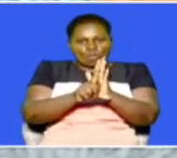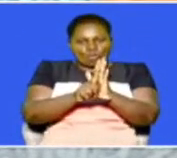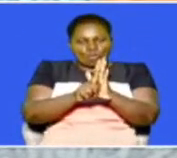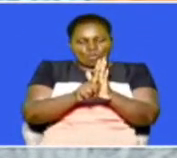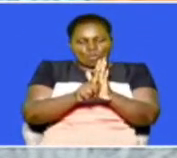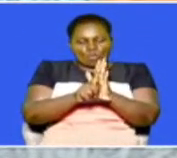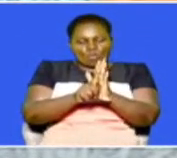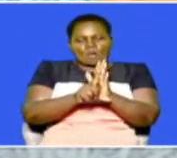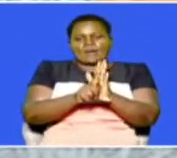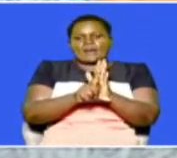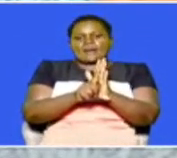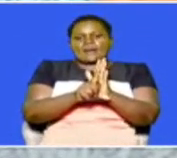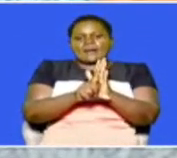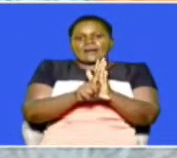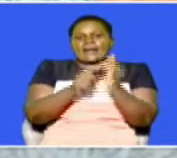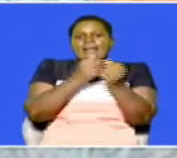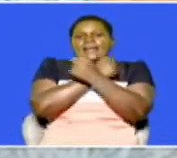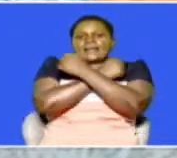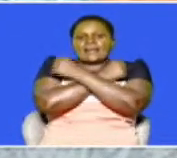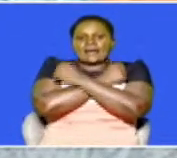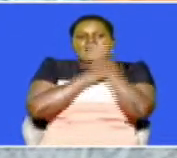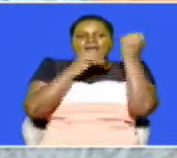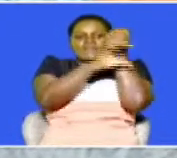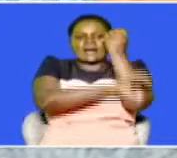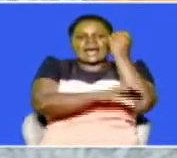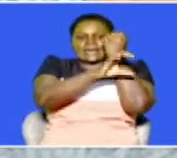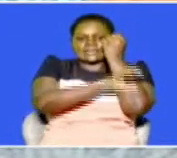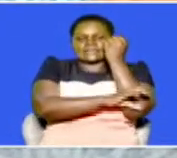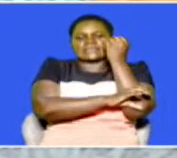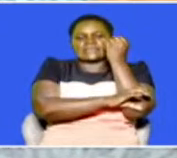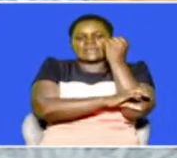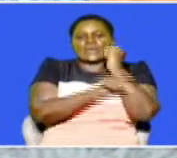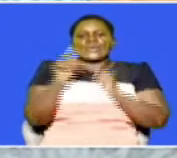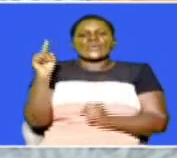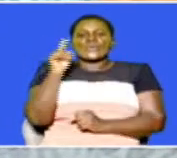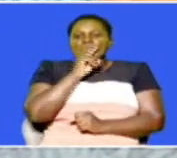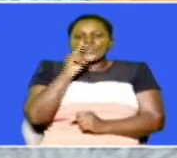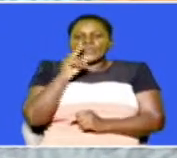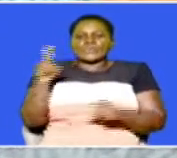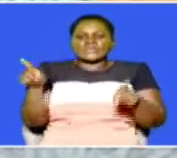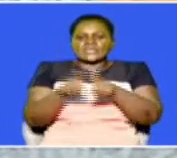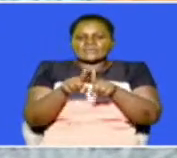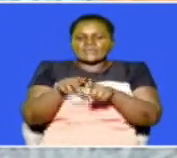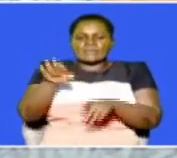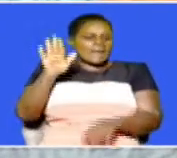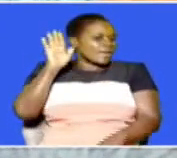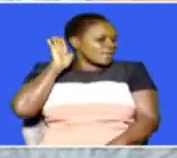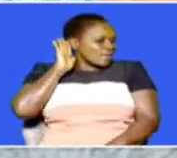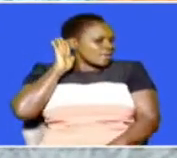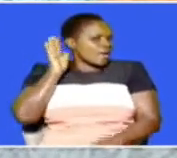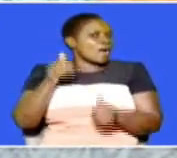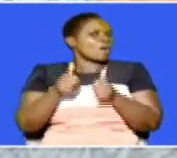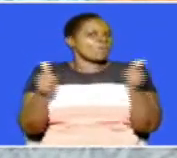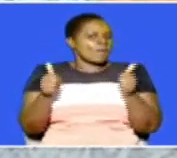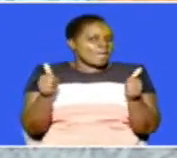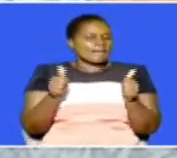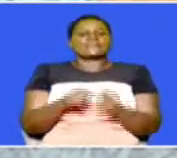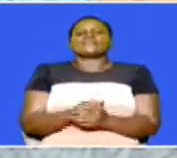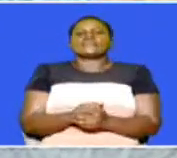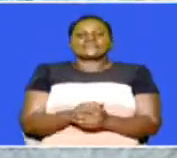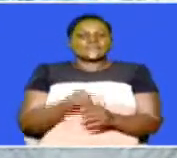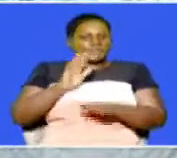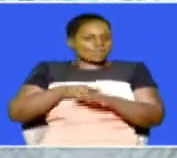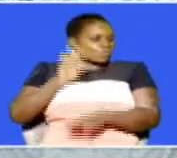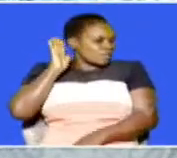was a Democrat par excellence, and that he was a good listener. Okay, good